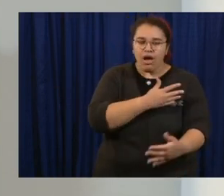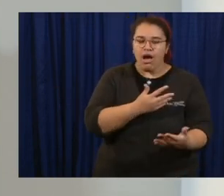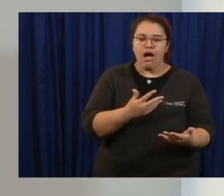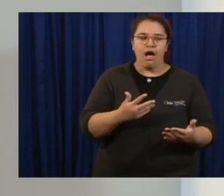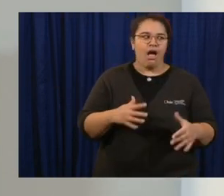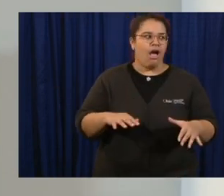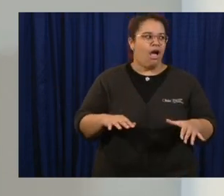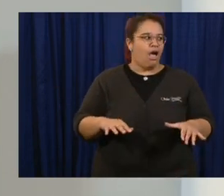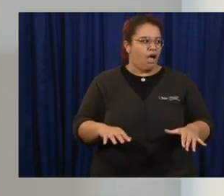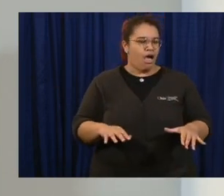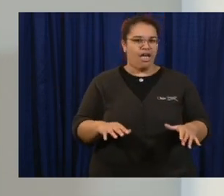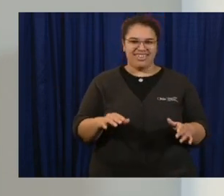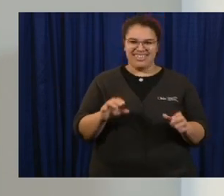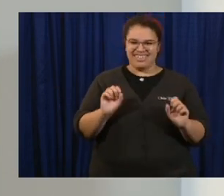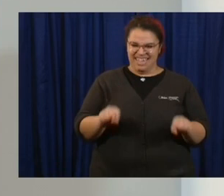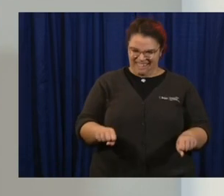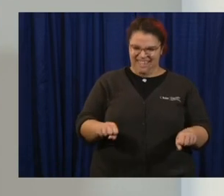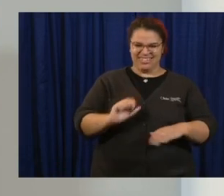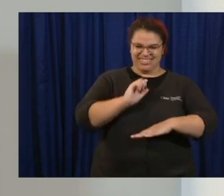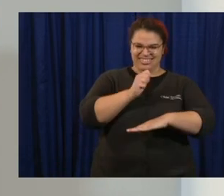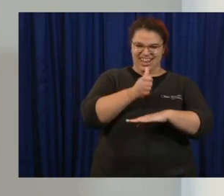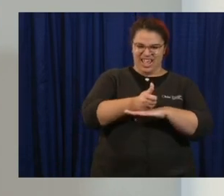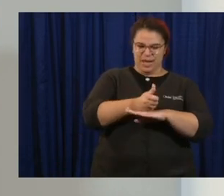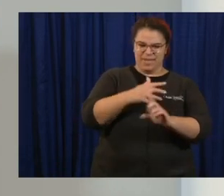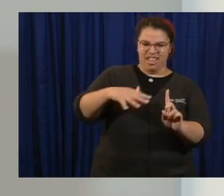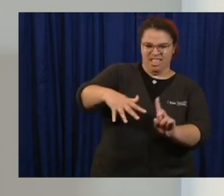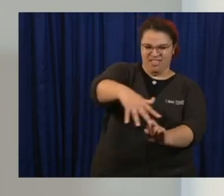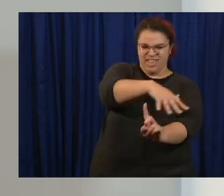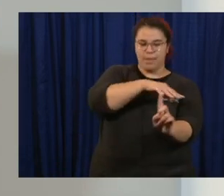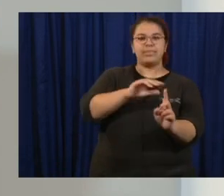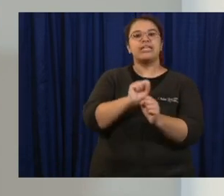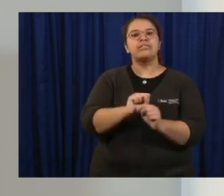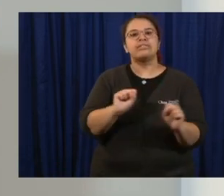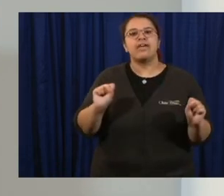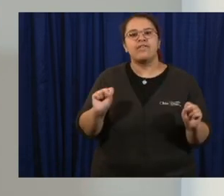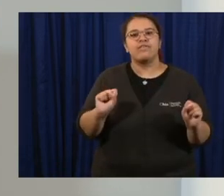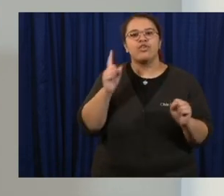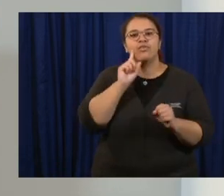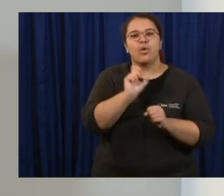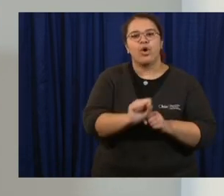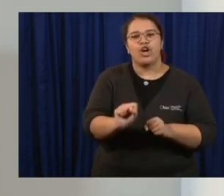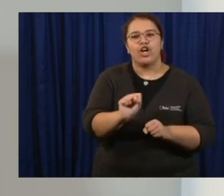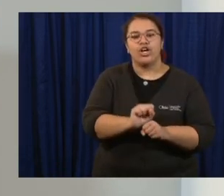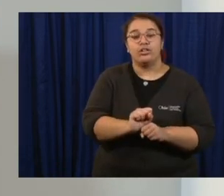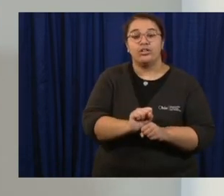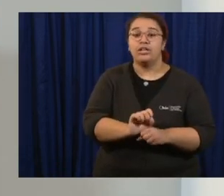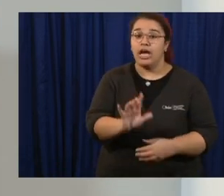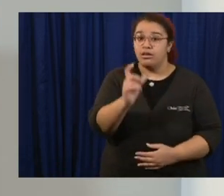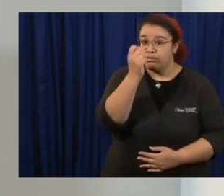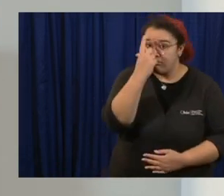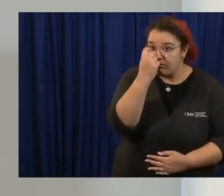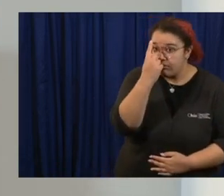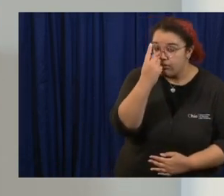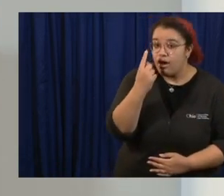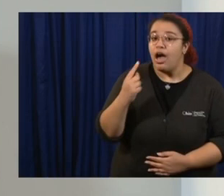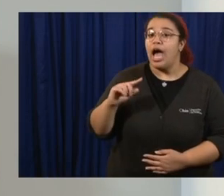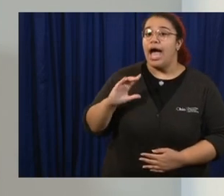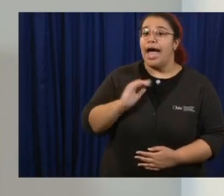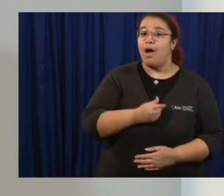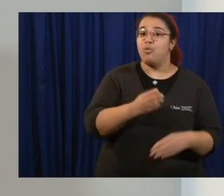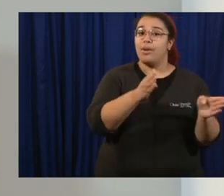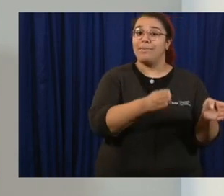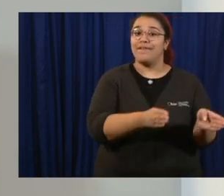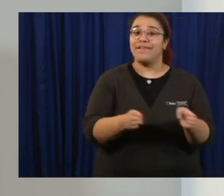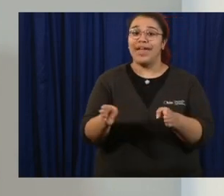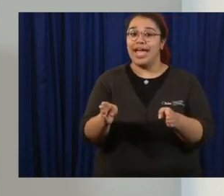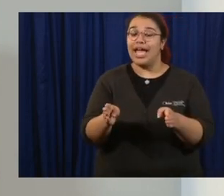in. So it's a really important part to know about this, and to know that nothing that's coming hasn't already been effectively used